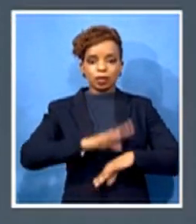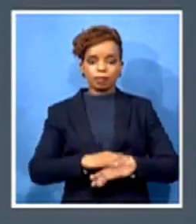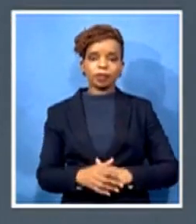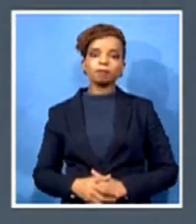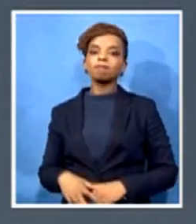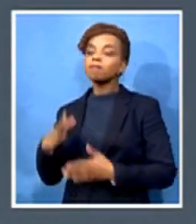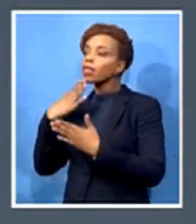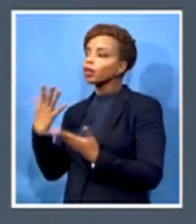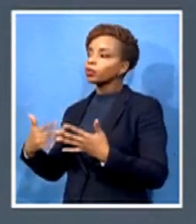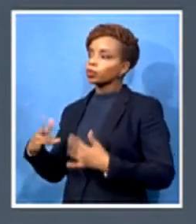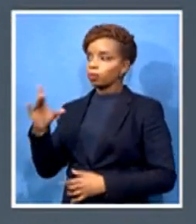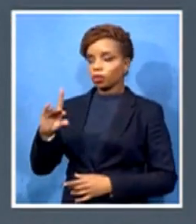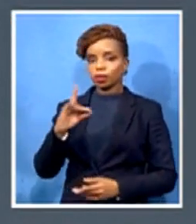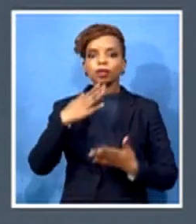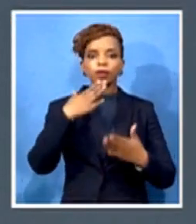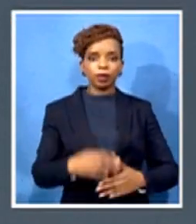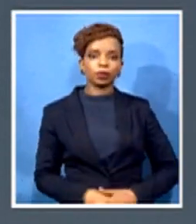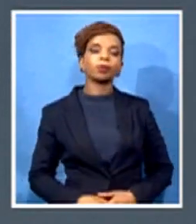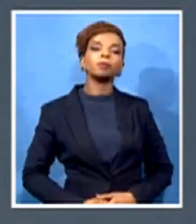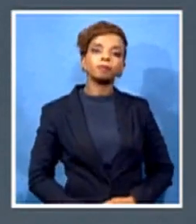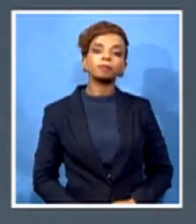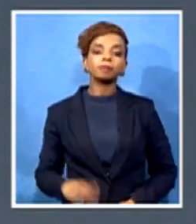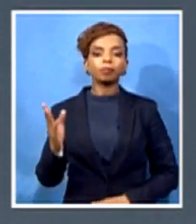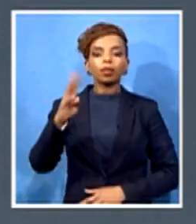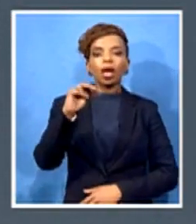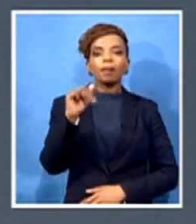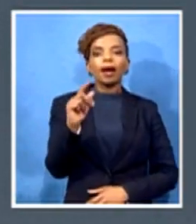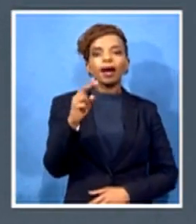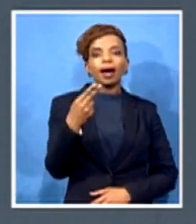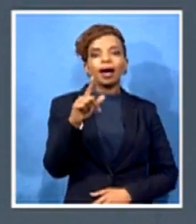Komane, they're coming to us from the Limpopo province. Let's talk to